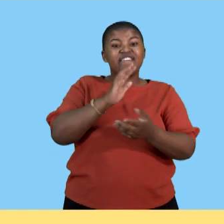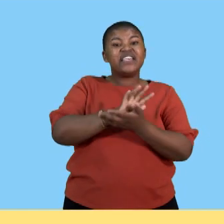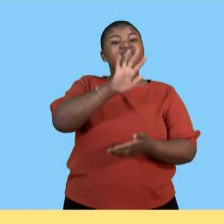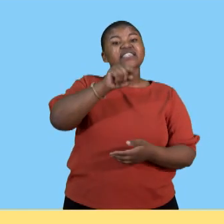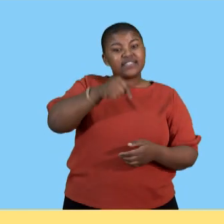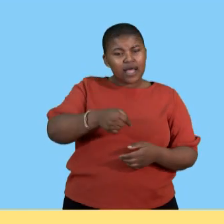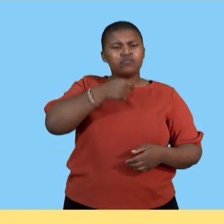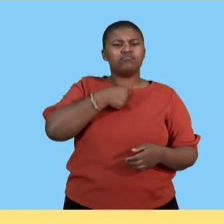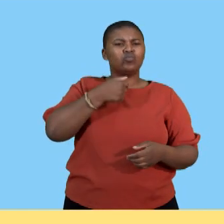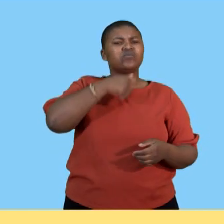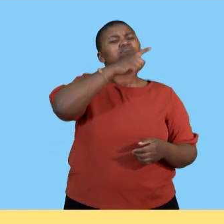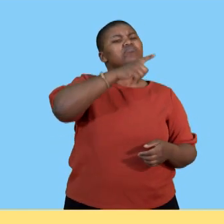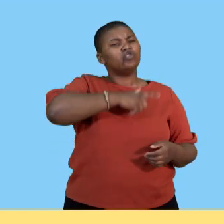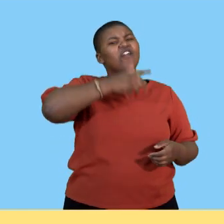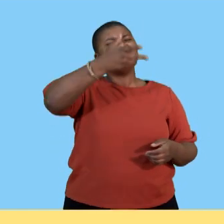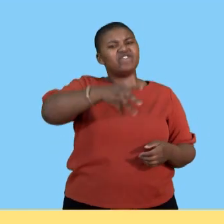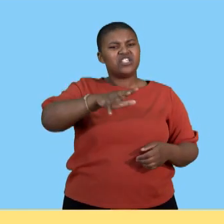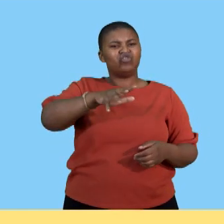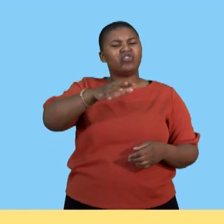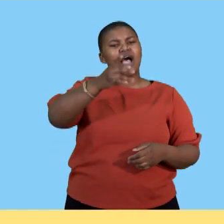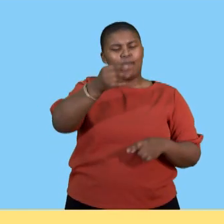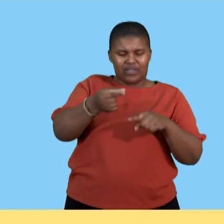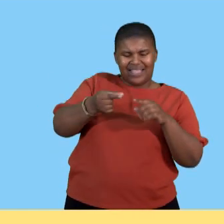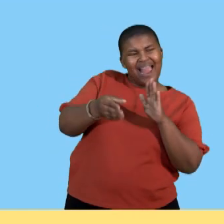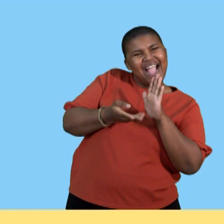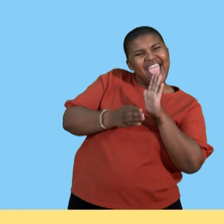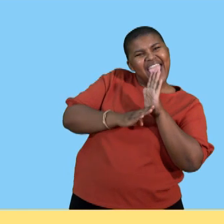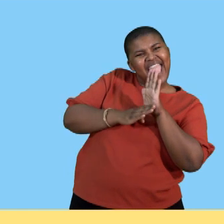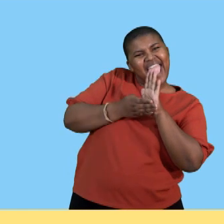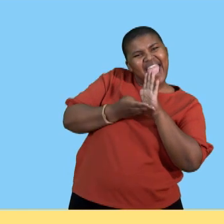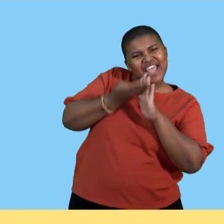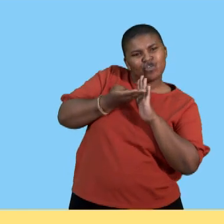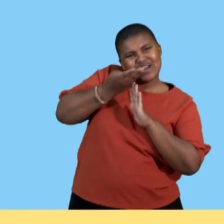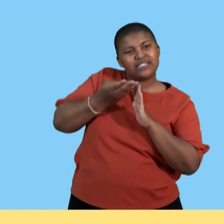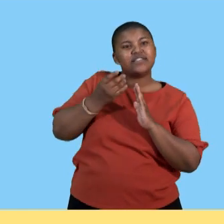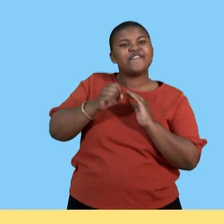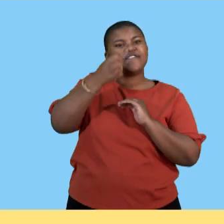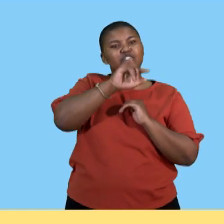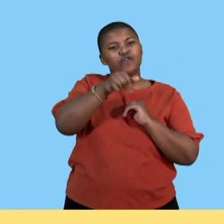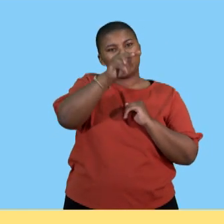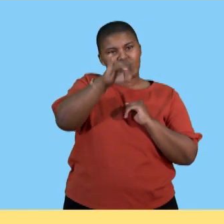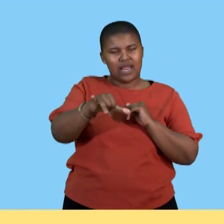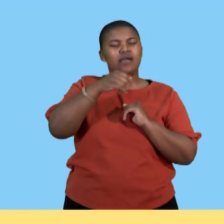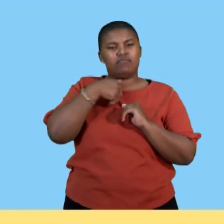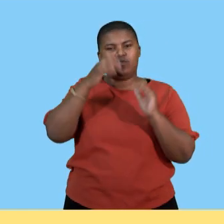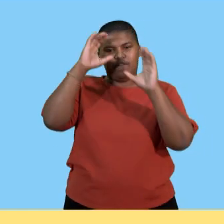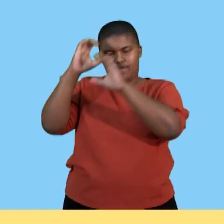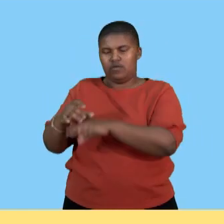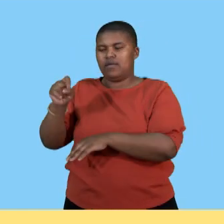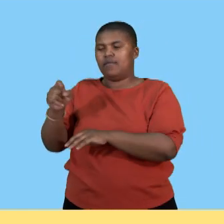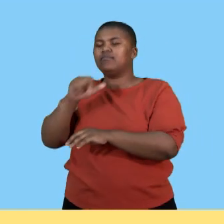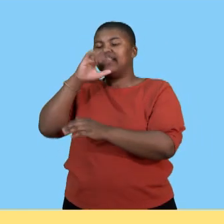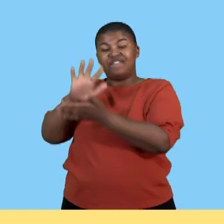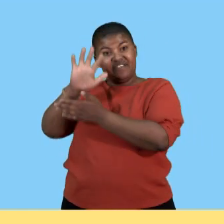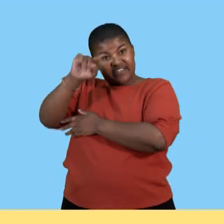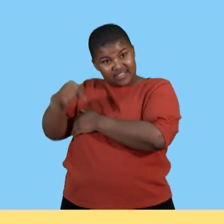we have been told it was increased on the 1st of July, we come to it now, then we say